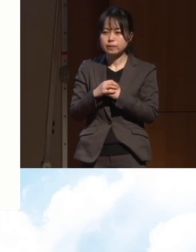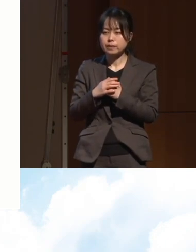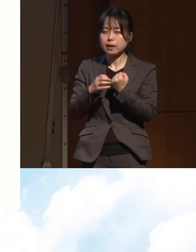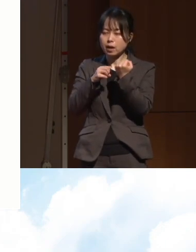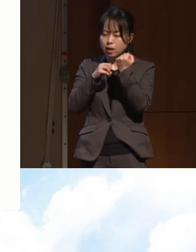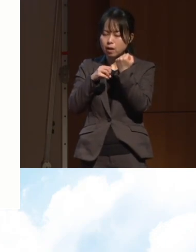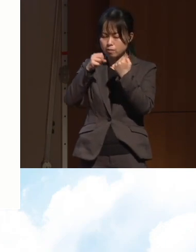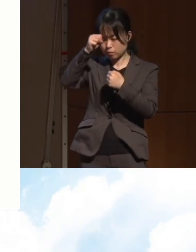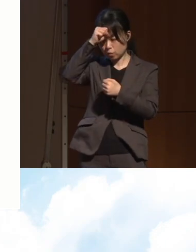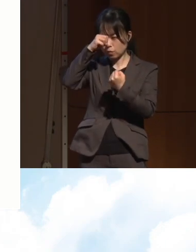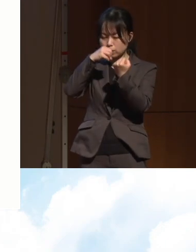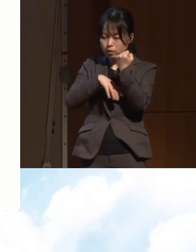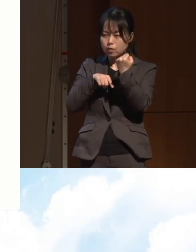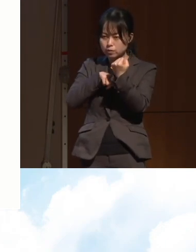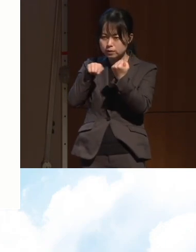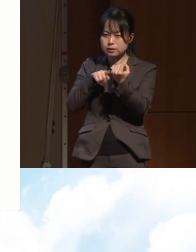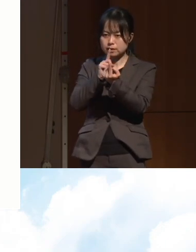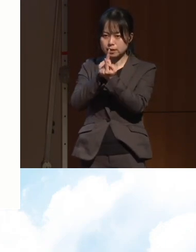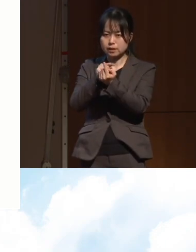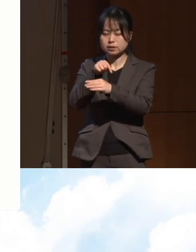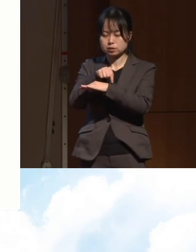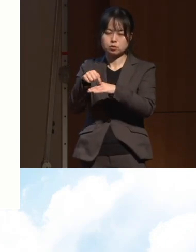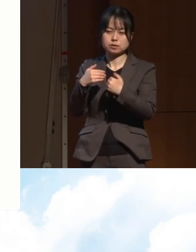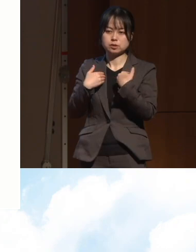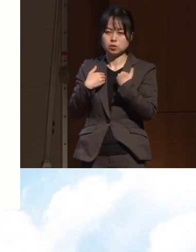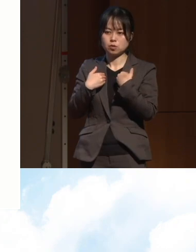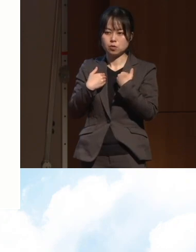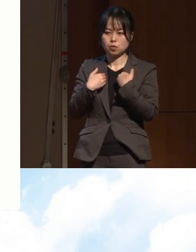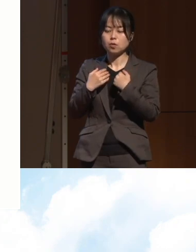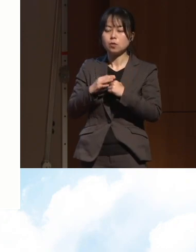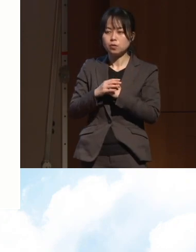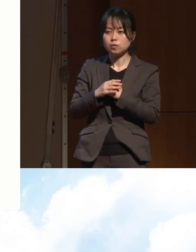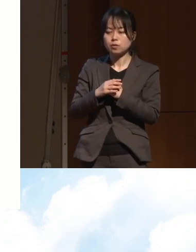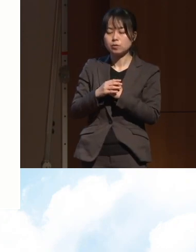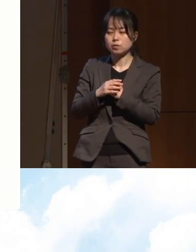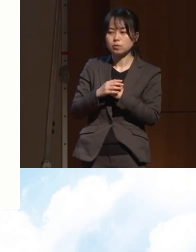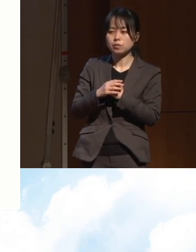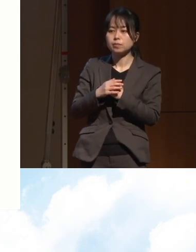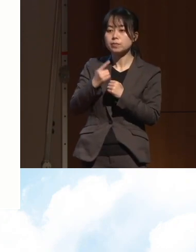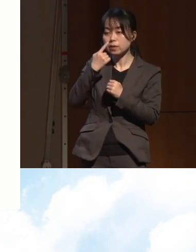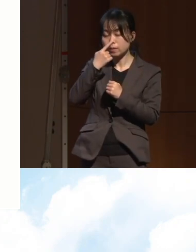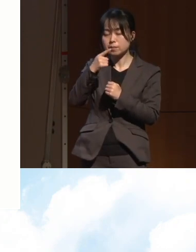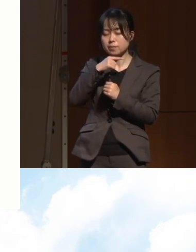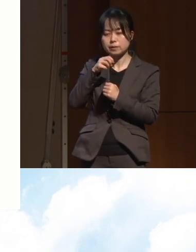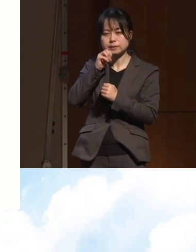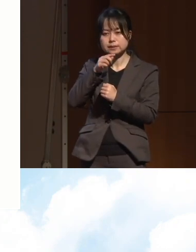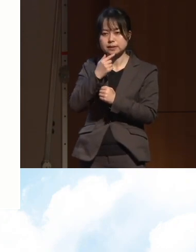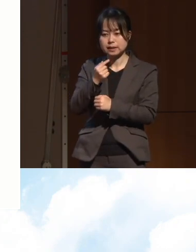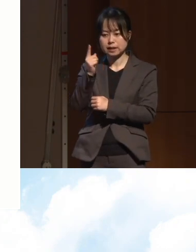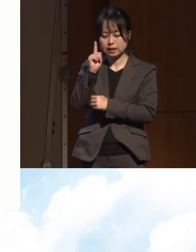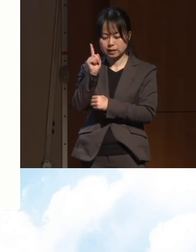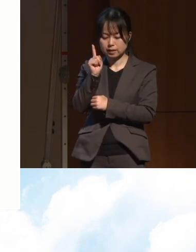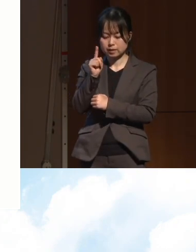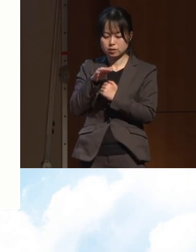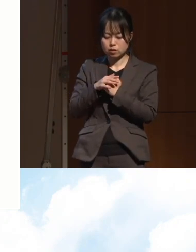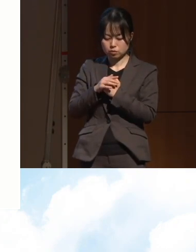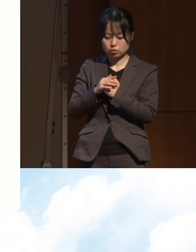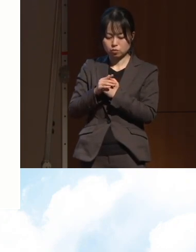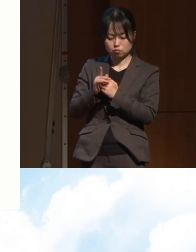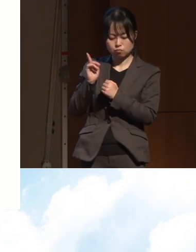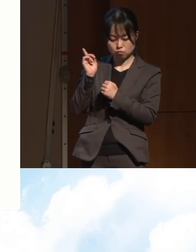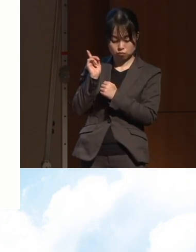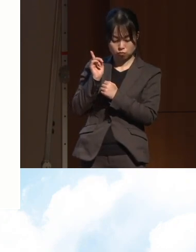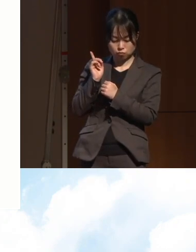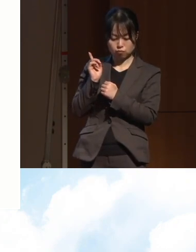mentioned the RSV example. We like to talk about the paramyxoviruses as an example of a family that